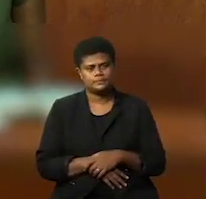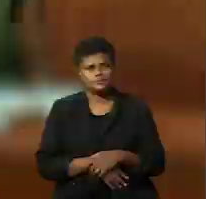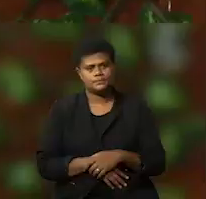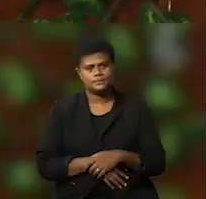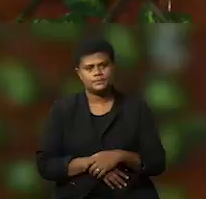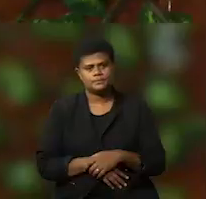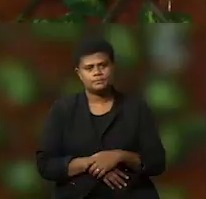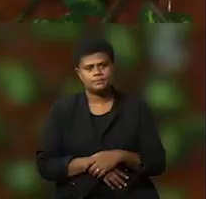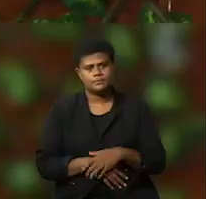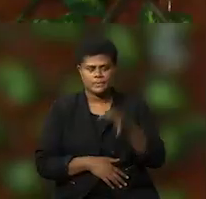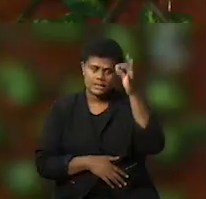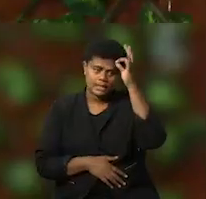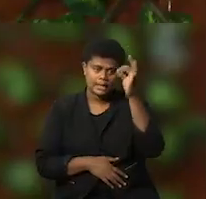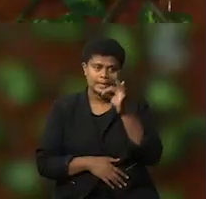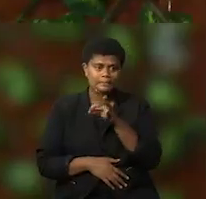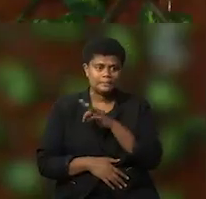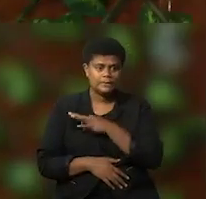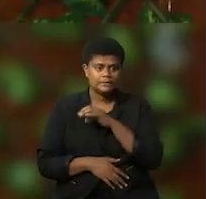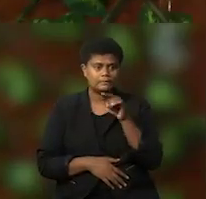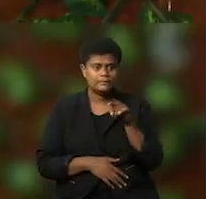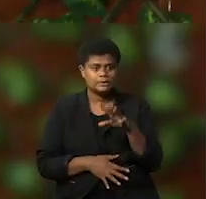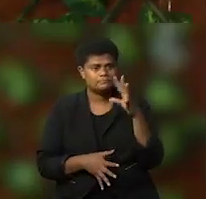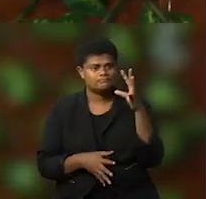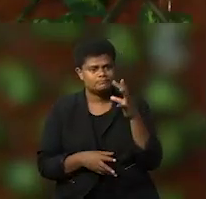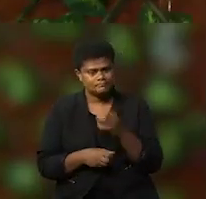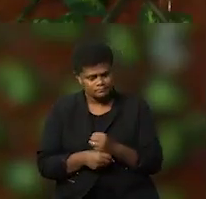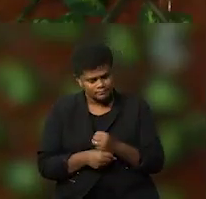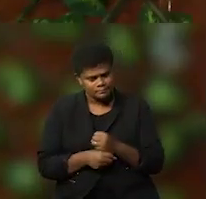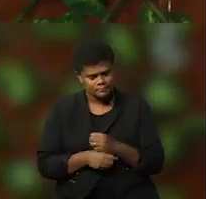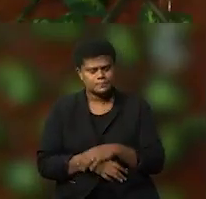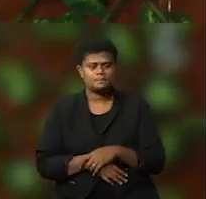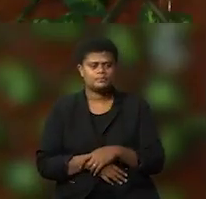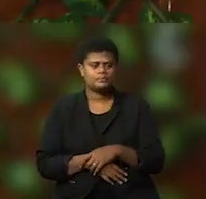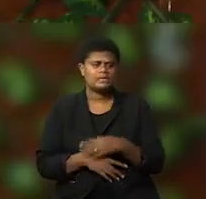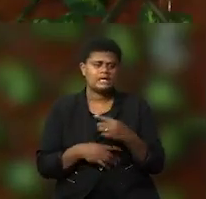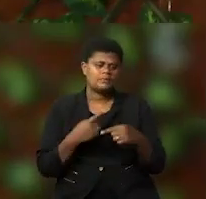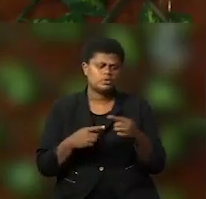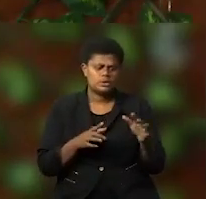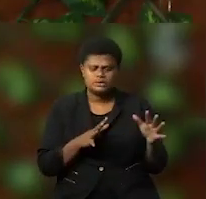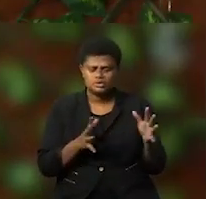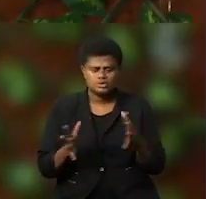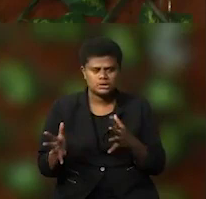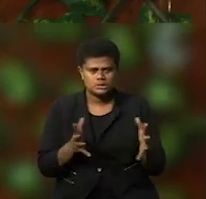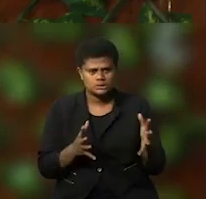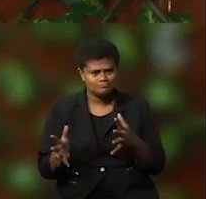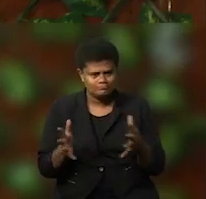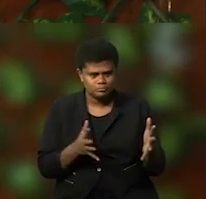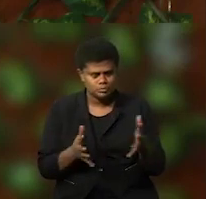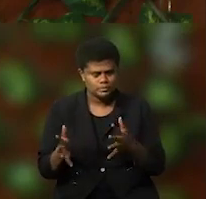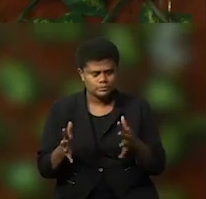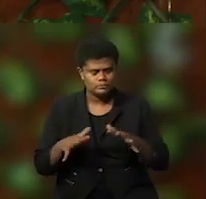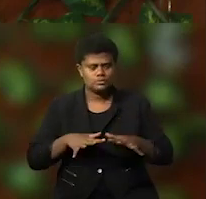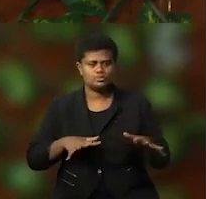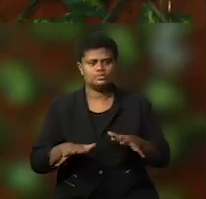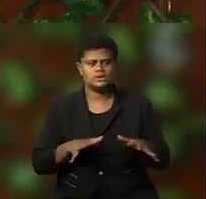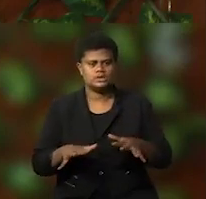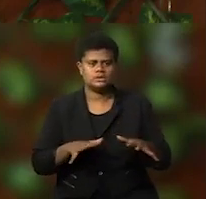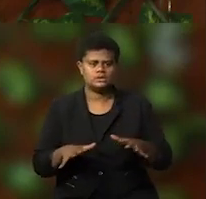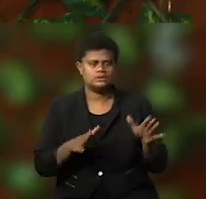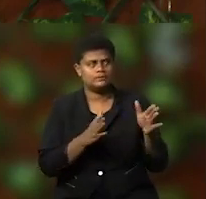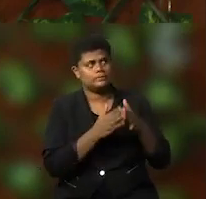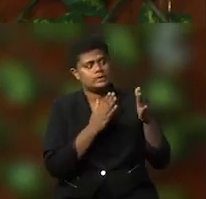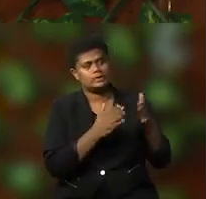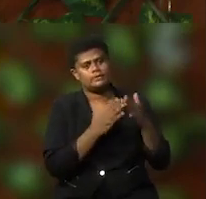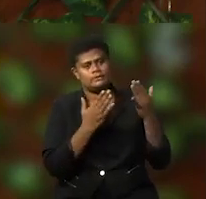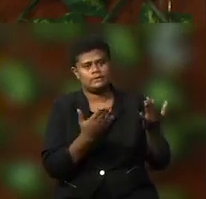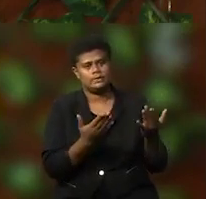you, Taltal. And I believe that concludes the surviving and the shaking of the heavens and the earth. And, you know,